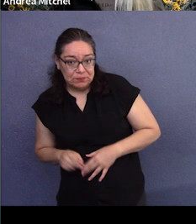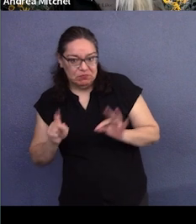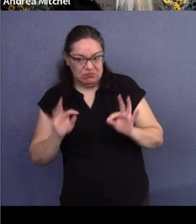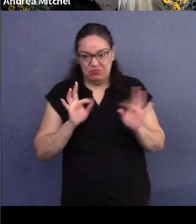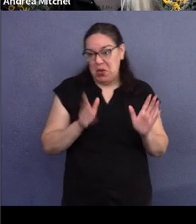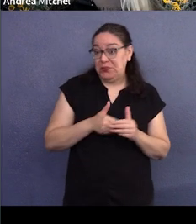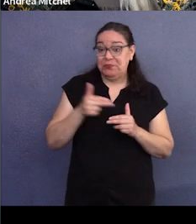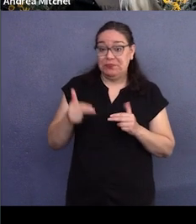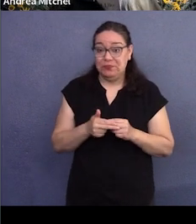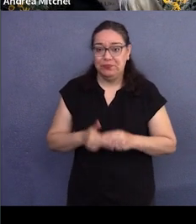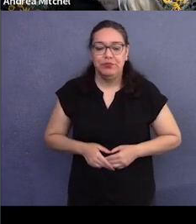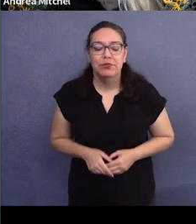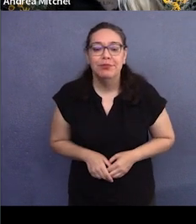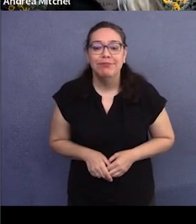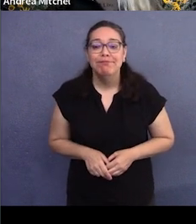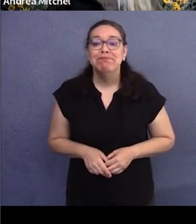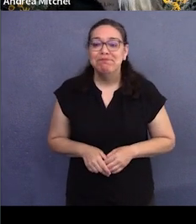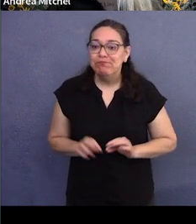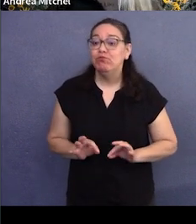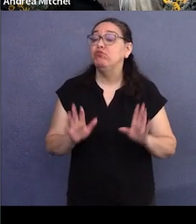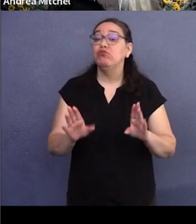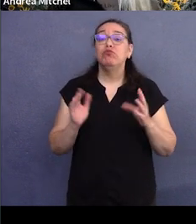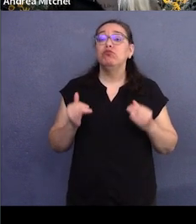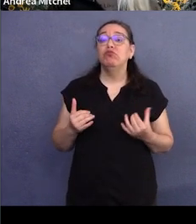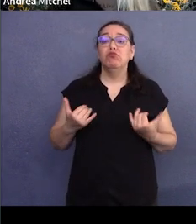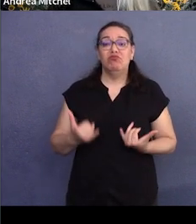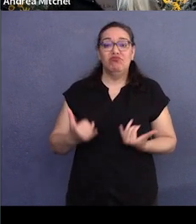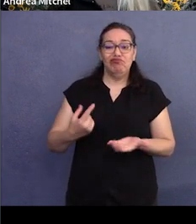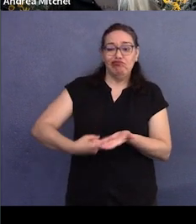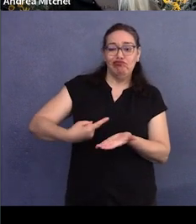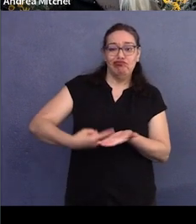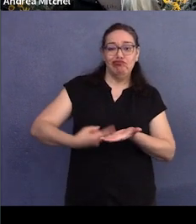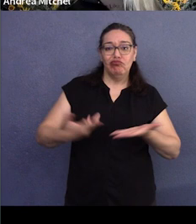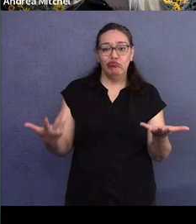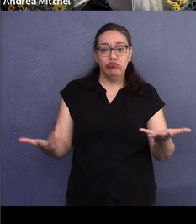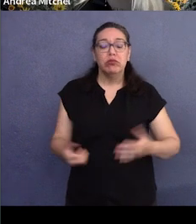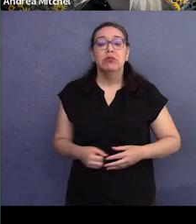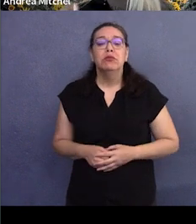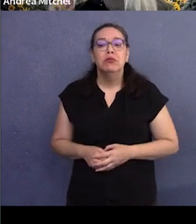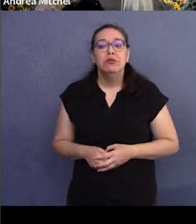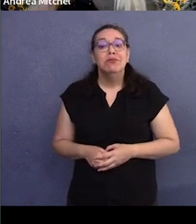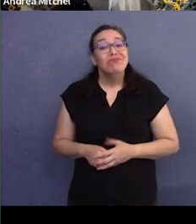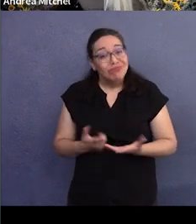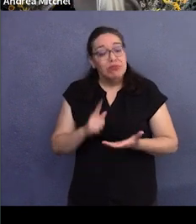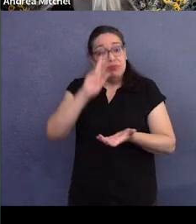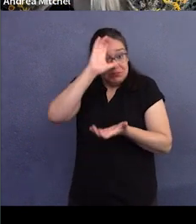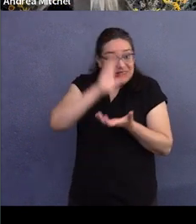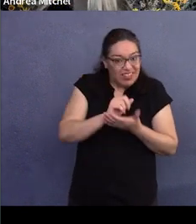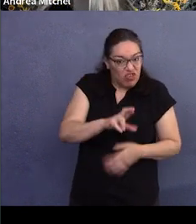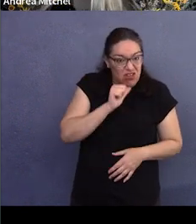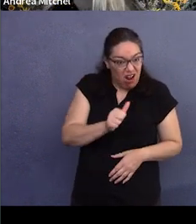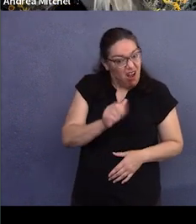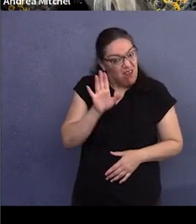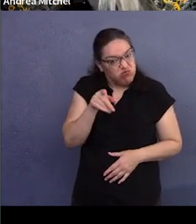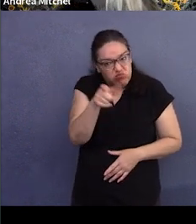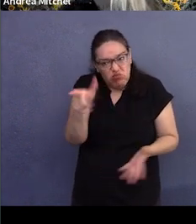on to the next slide. What we're going to be covering today, believe it or not, you already know a lot about